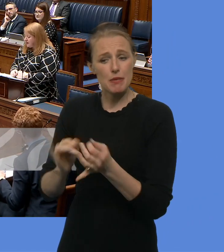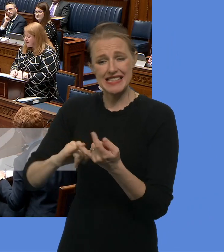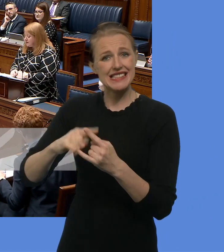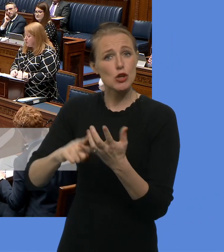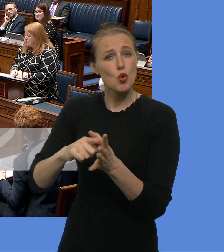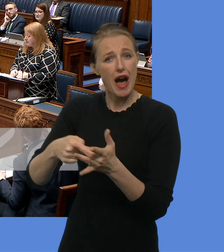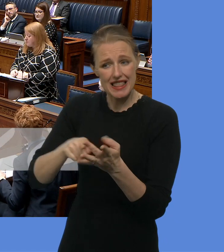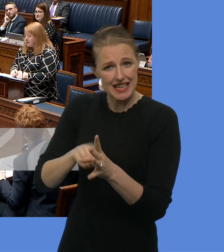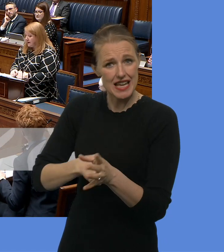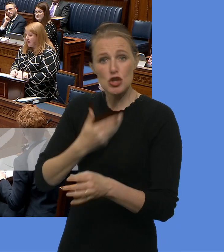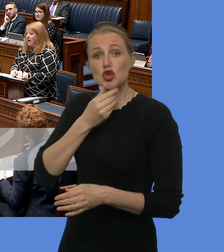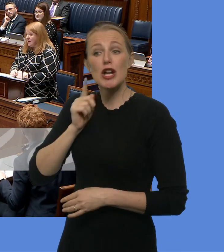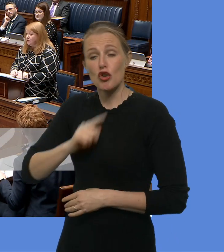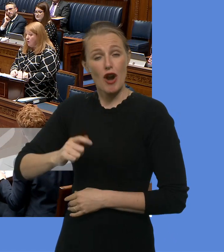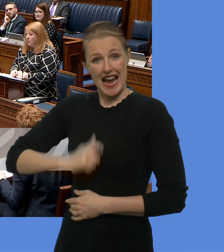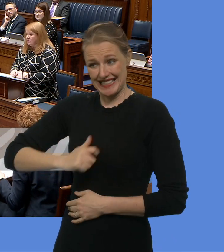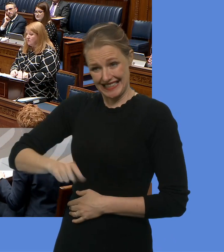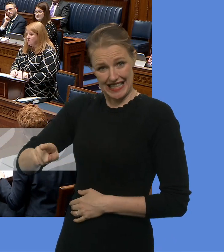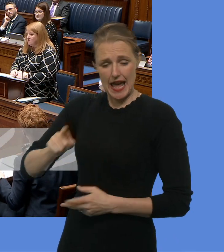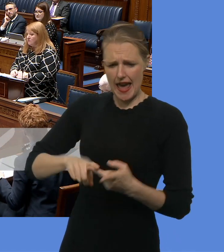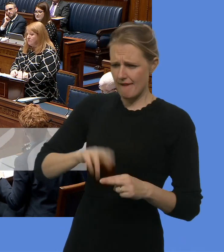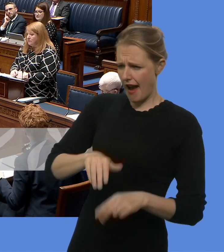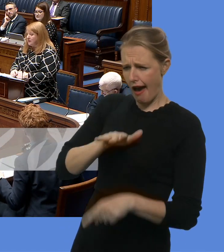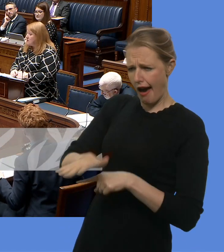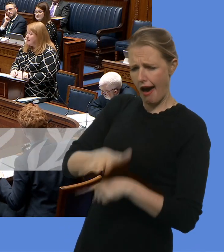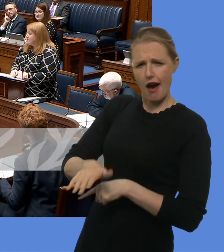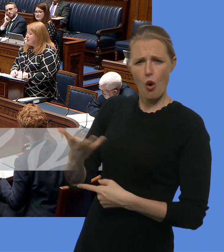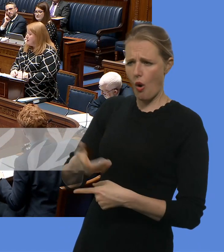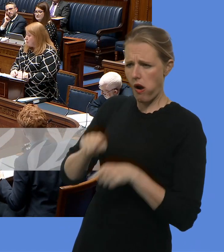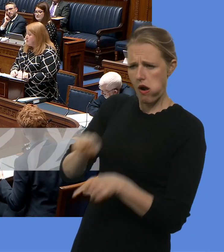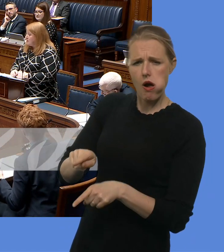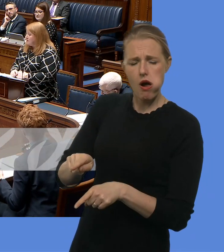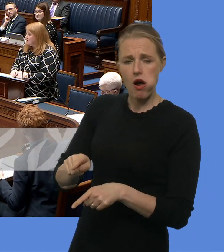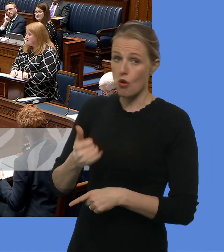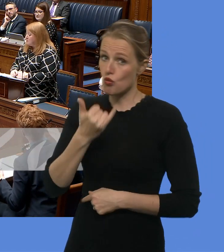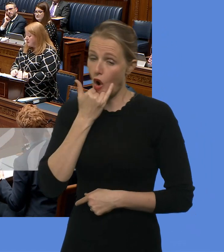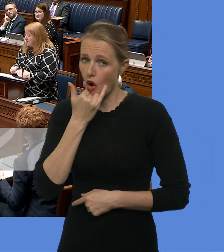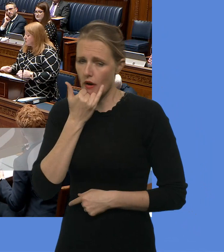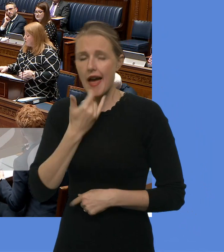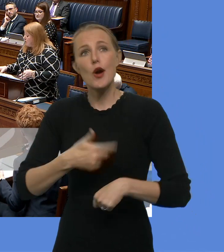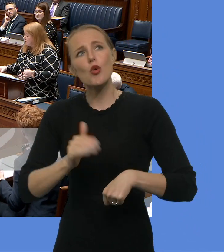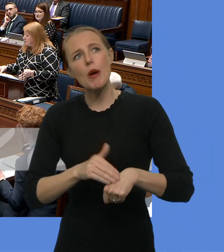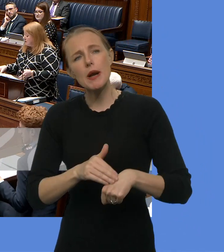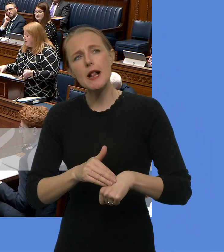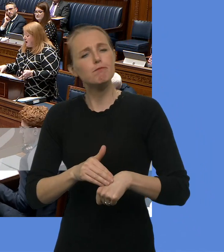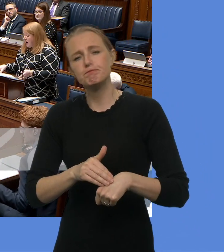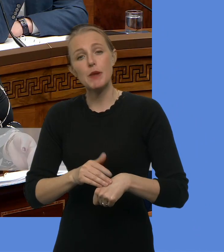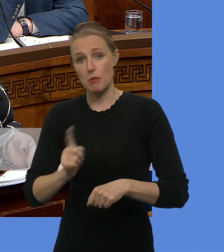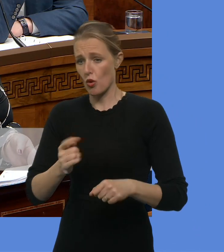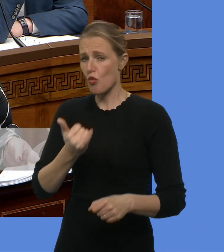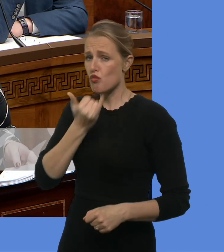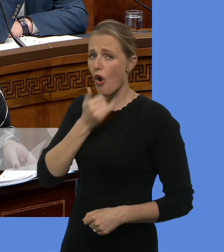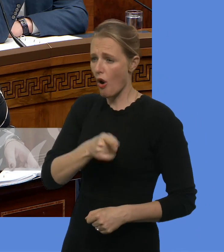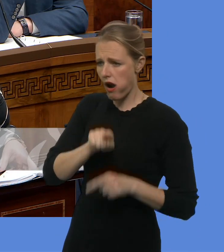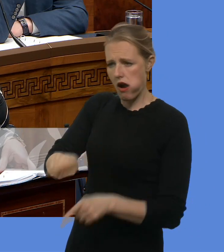gender identity or disability, is wrong. It is not necessarily criminal, but it is wrong. And from